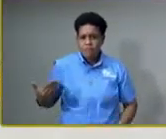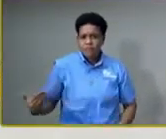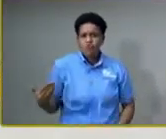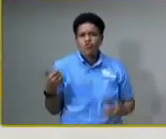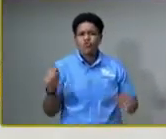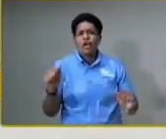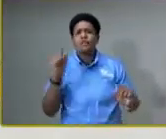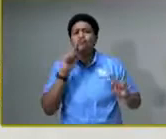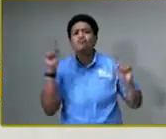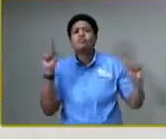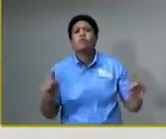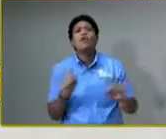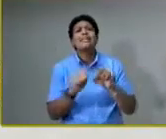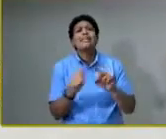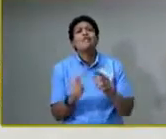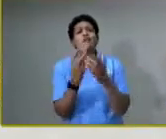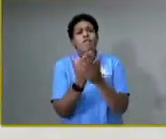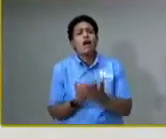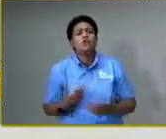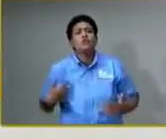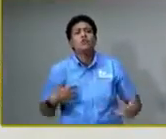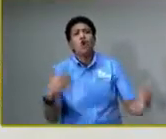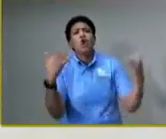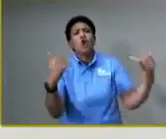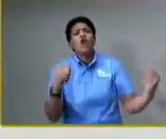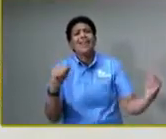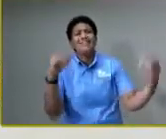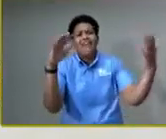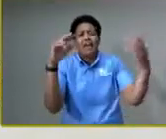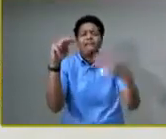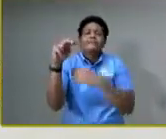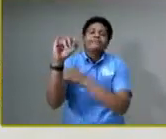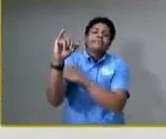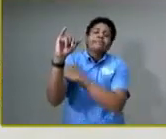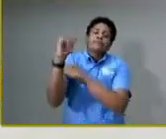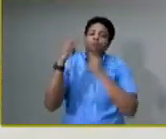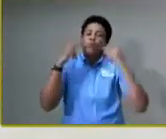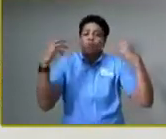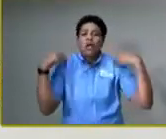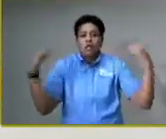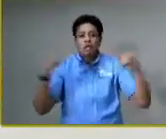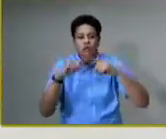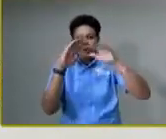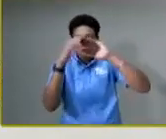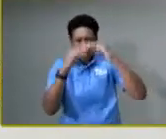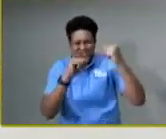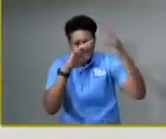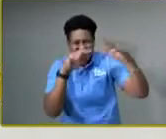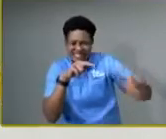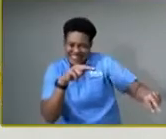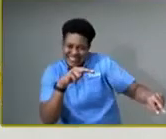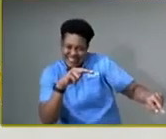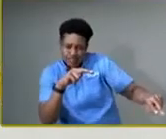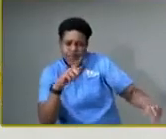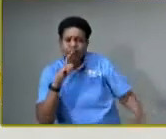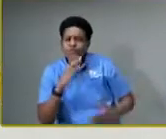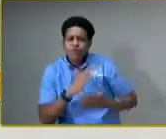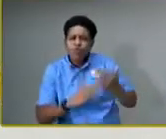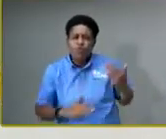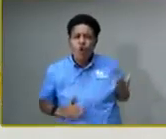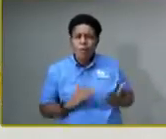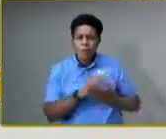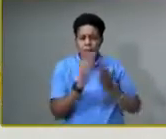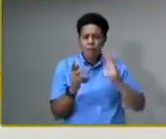to the factors that we currently face as public health and as a country. So here are some of the